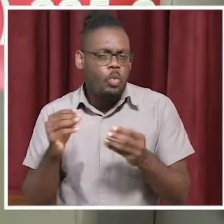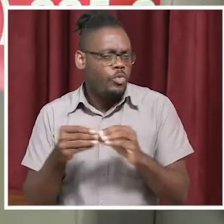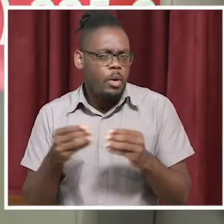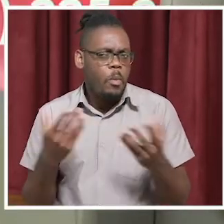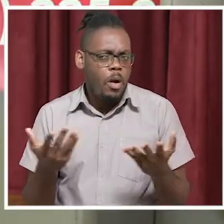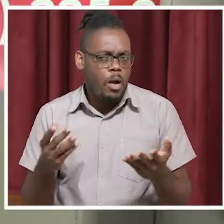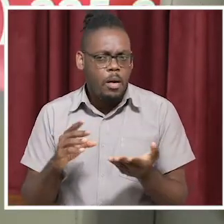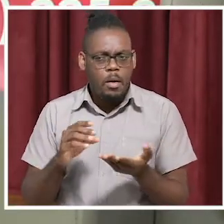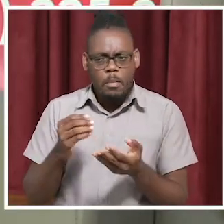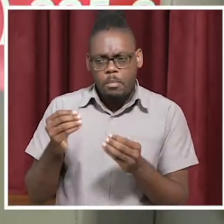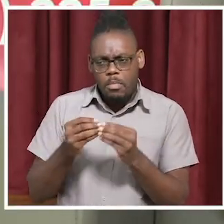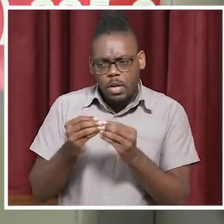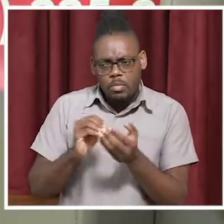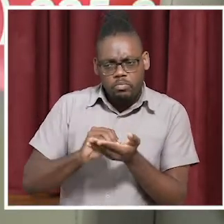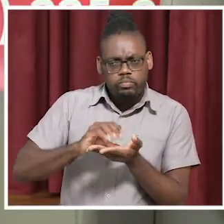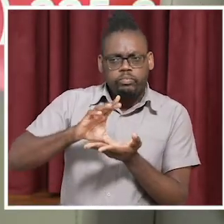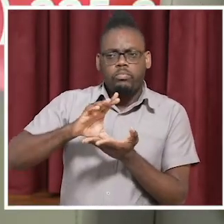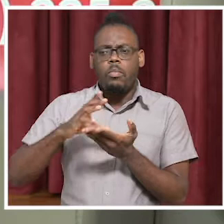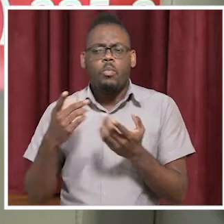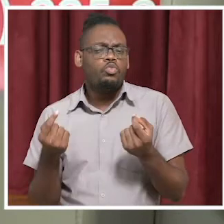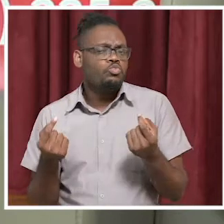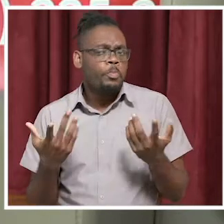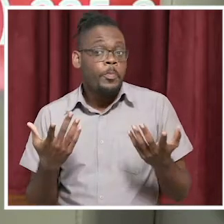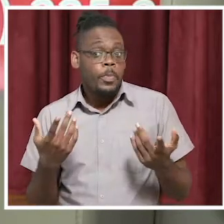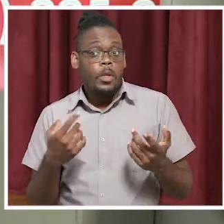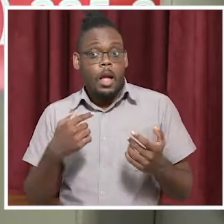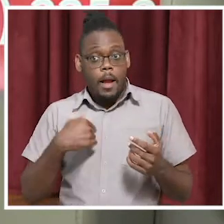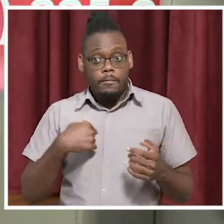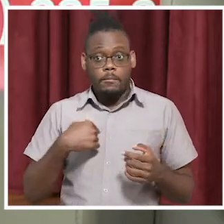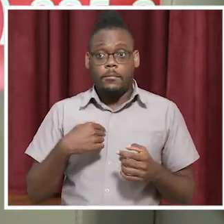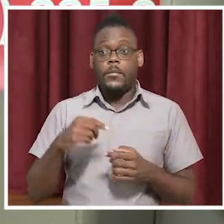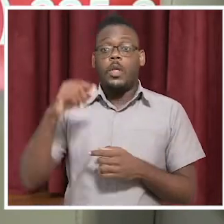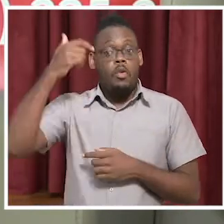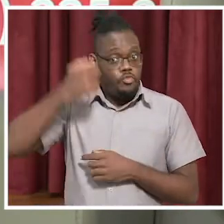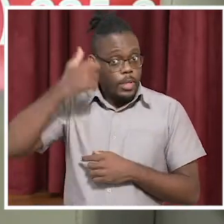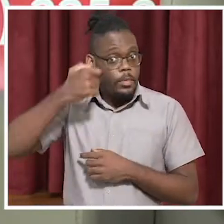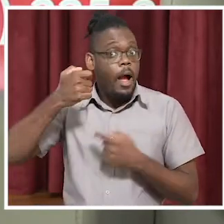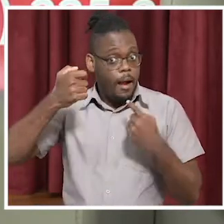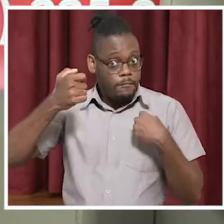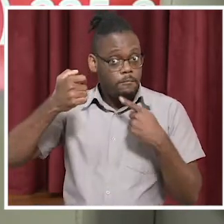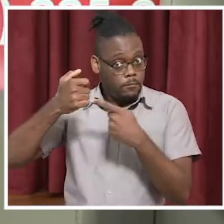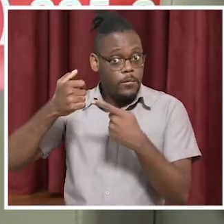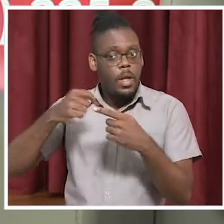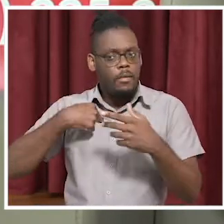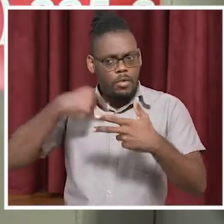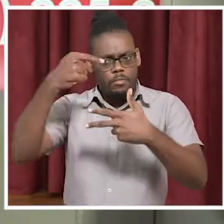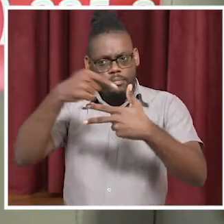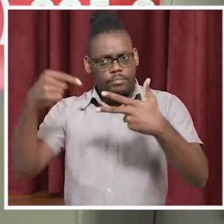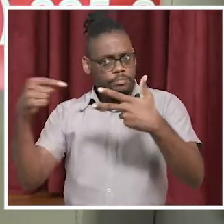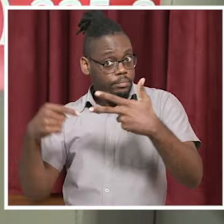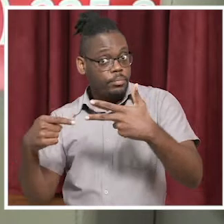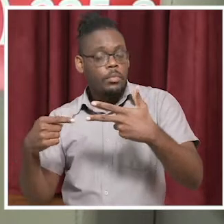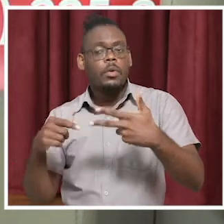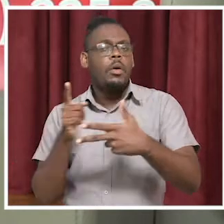issues. Now, we have grants that are broken up into three categories. Okay. We have the MRRG, which is the